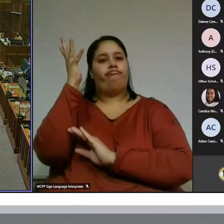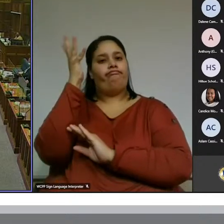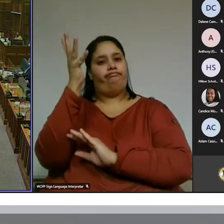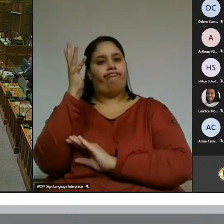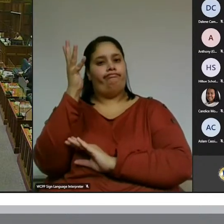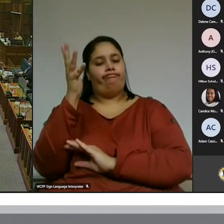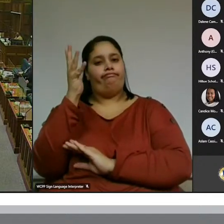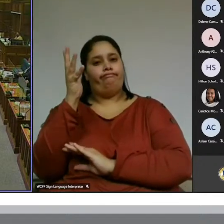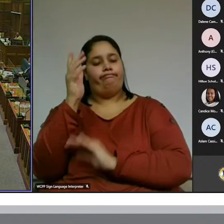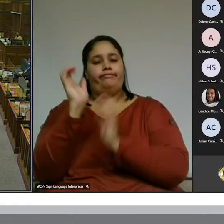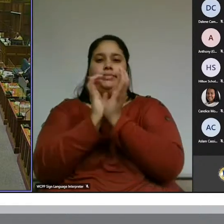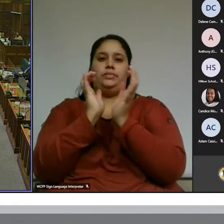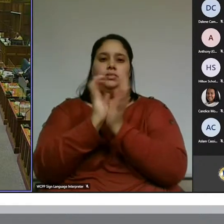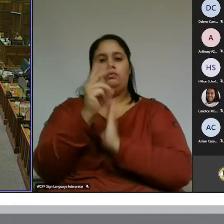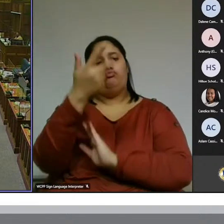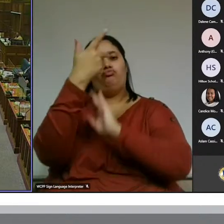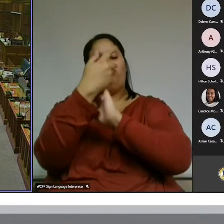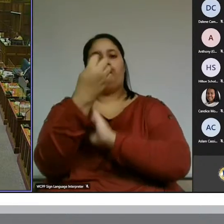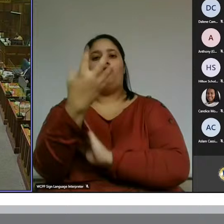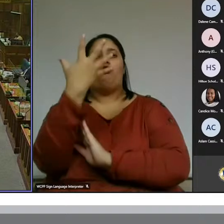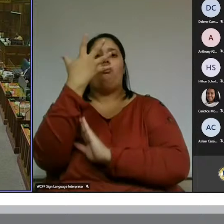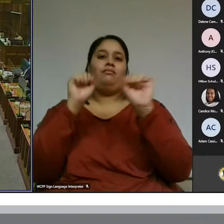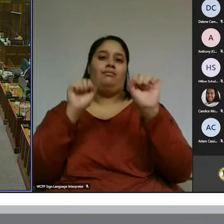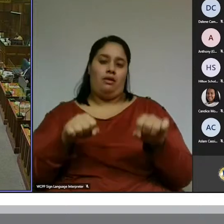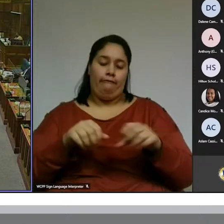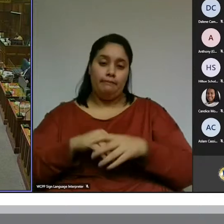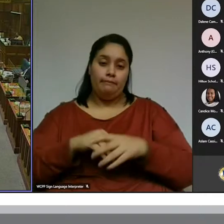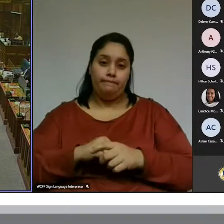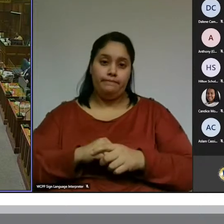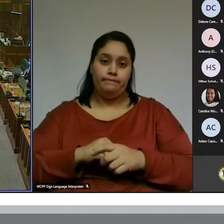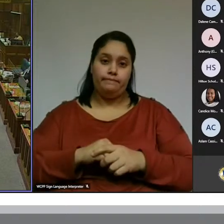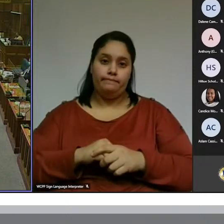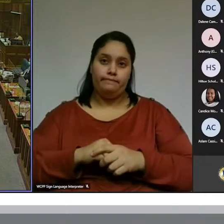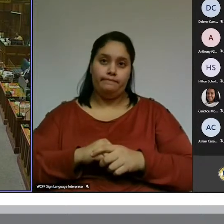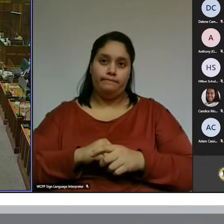meeting. And in terms of